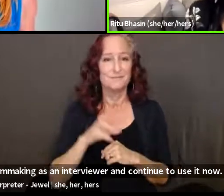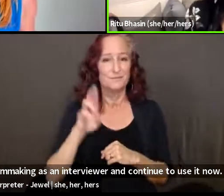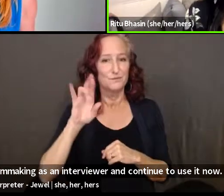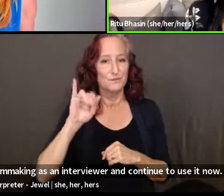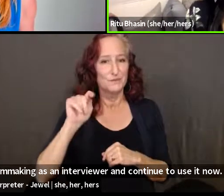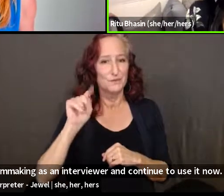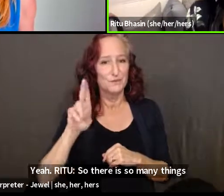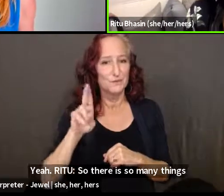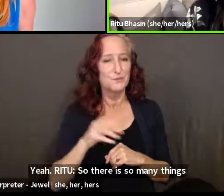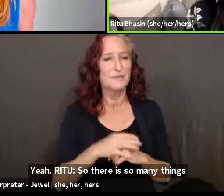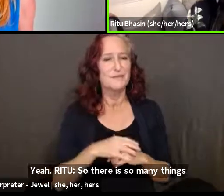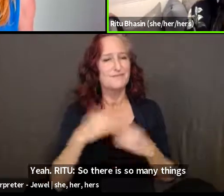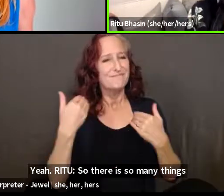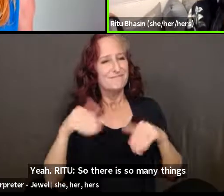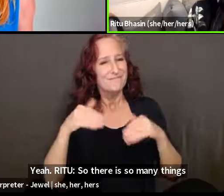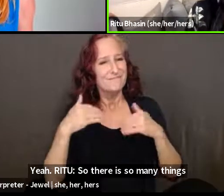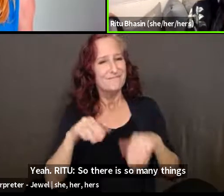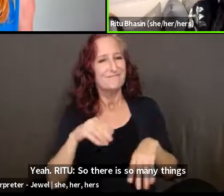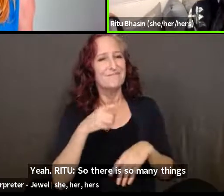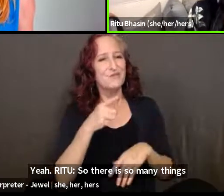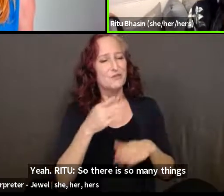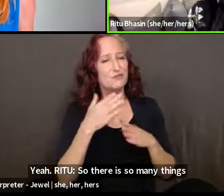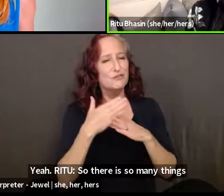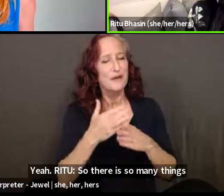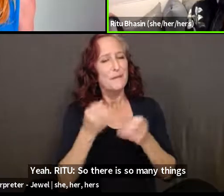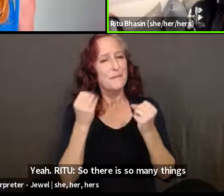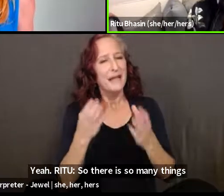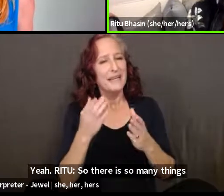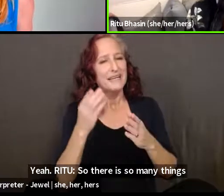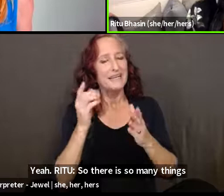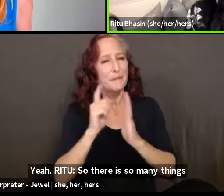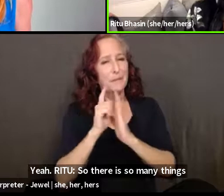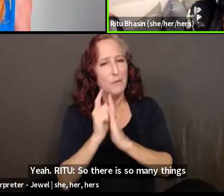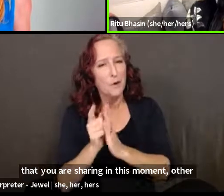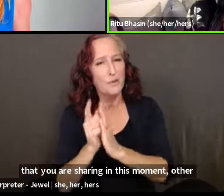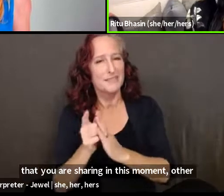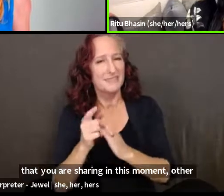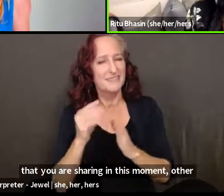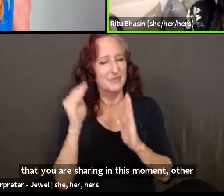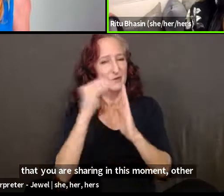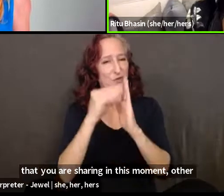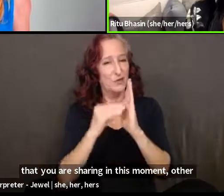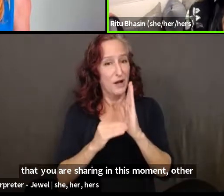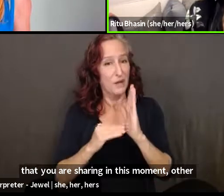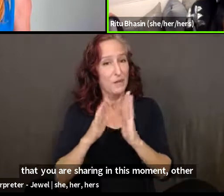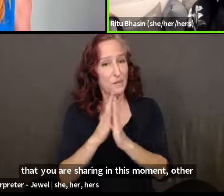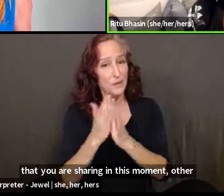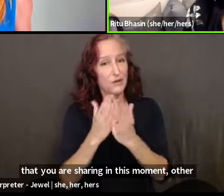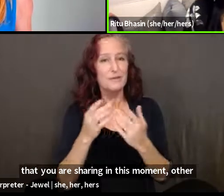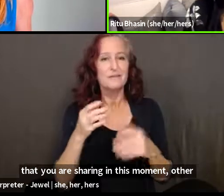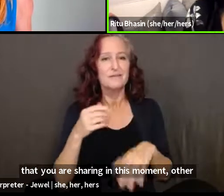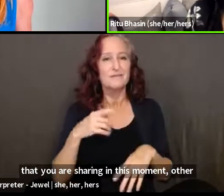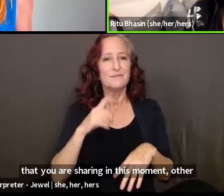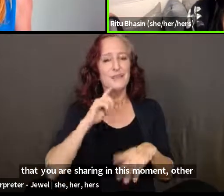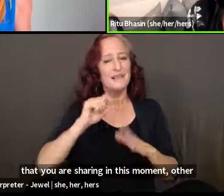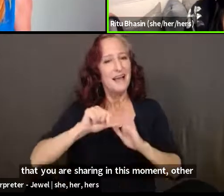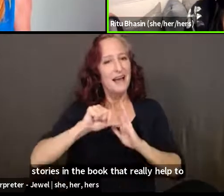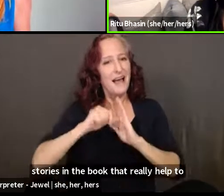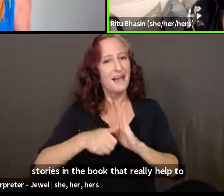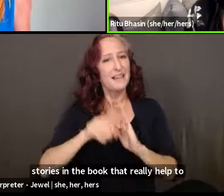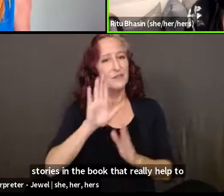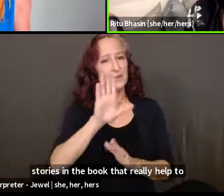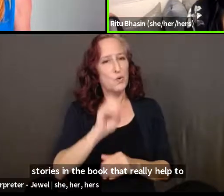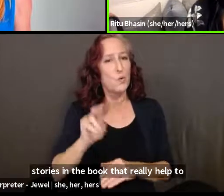you're sharing in this moment, other stories in the book that really help to highlight like your own personal journey